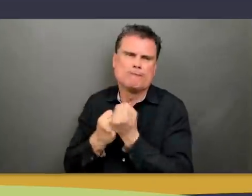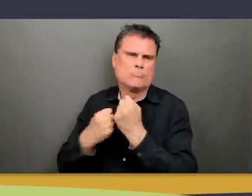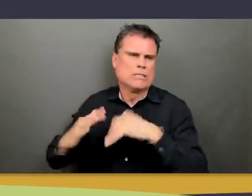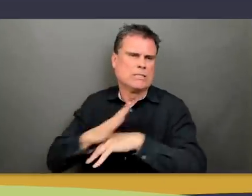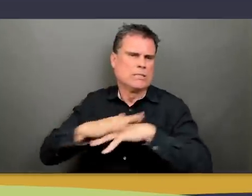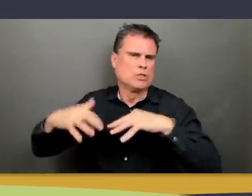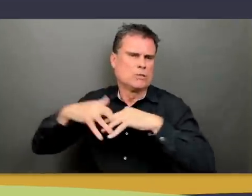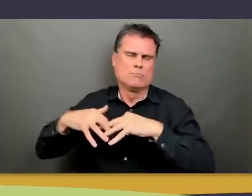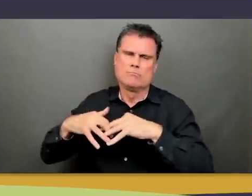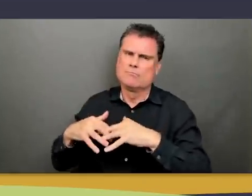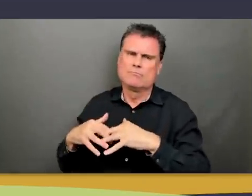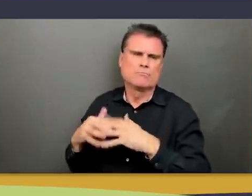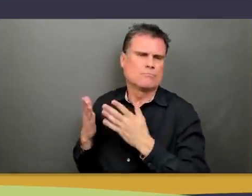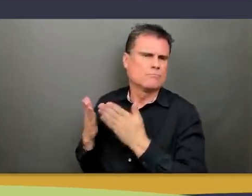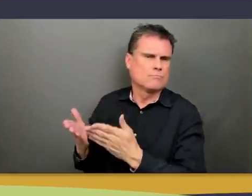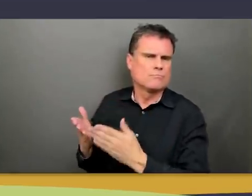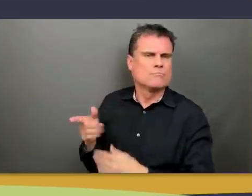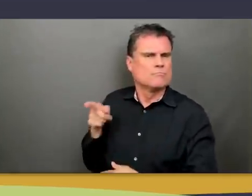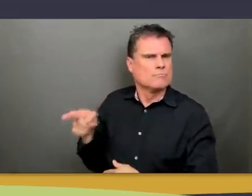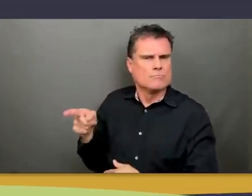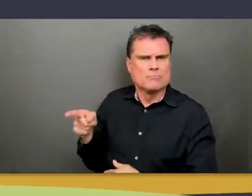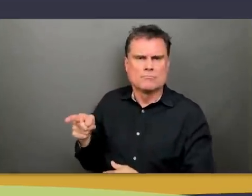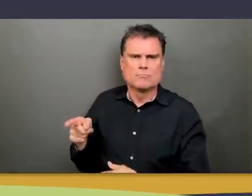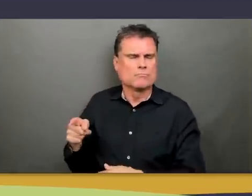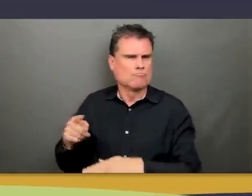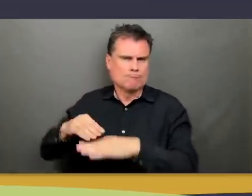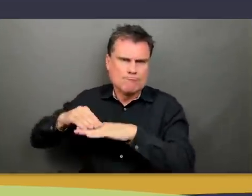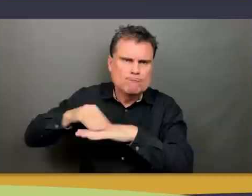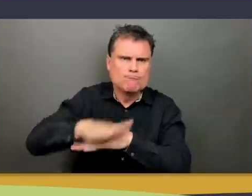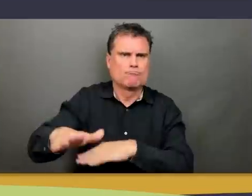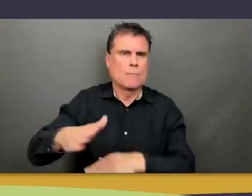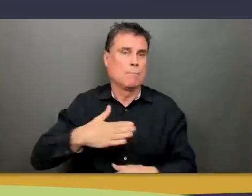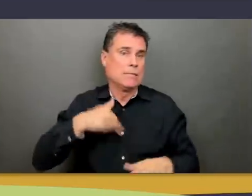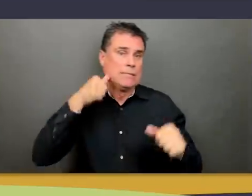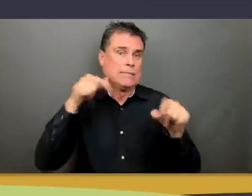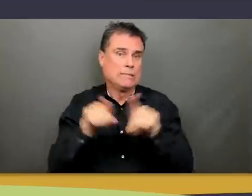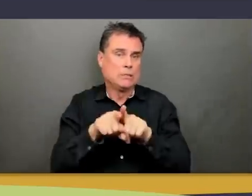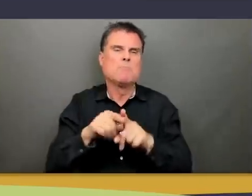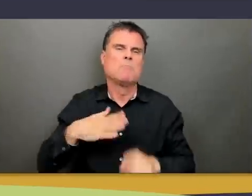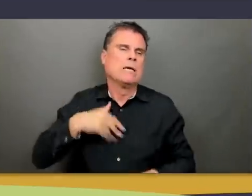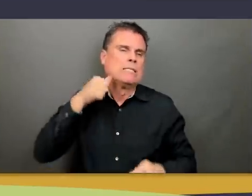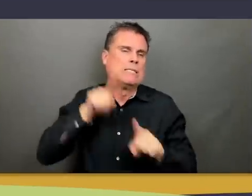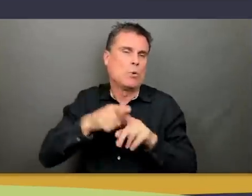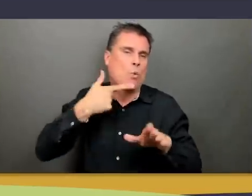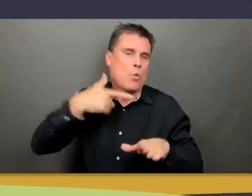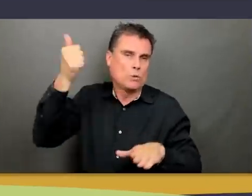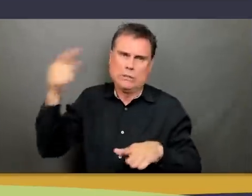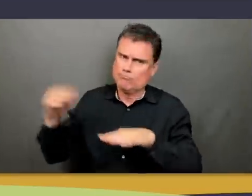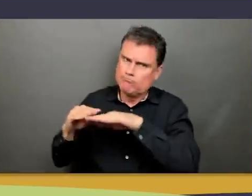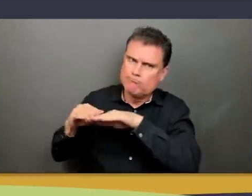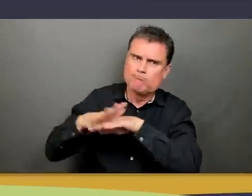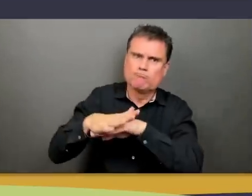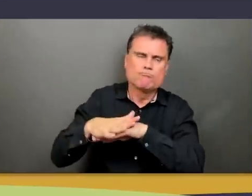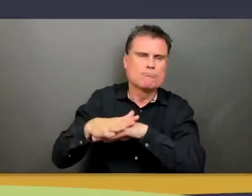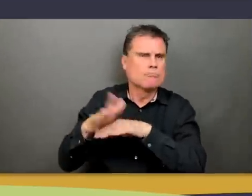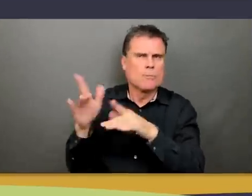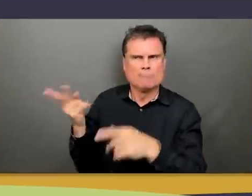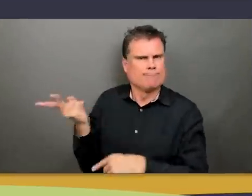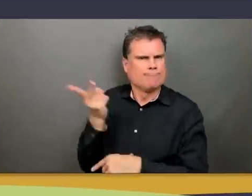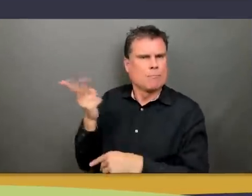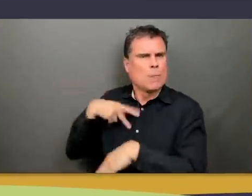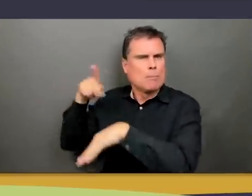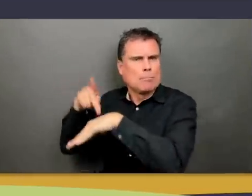we are as a people, and we developed a good relationship. And that's just taking a step forward in our